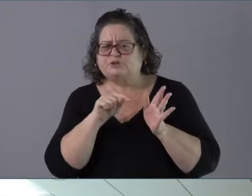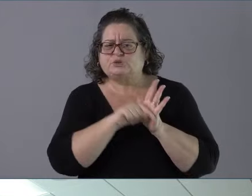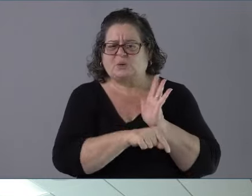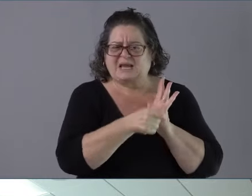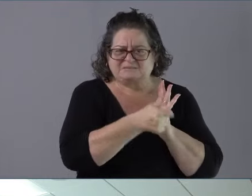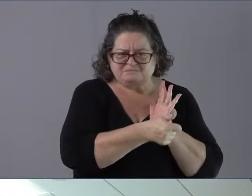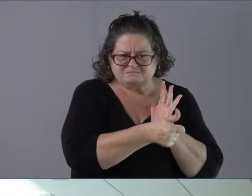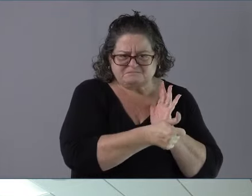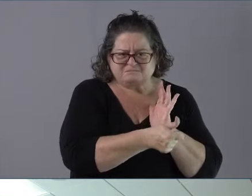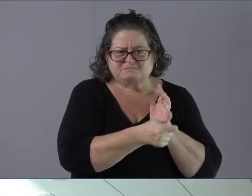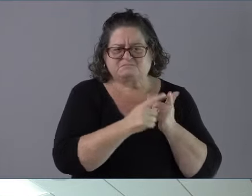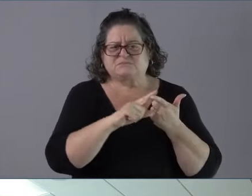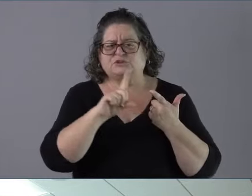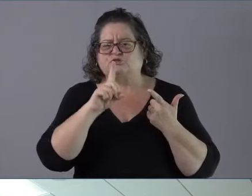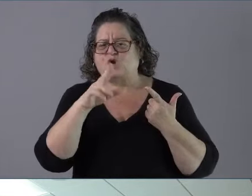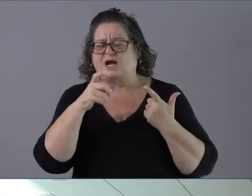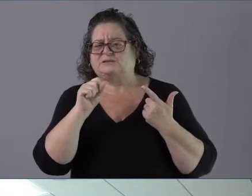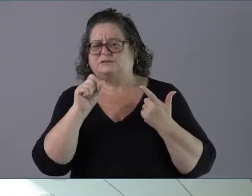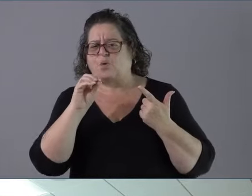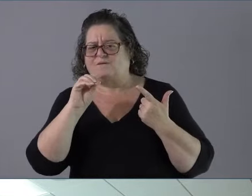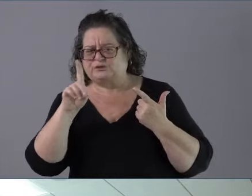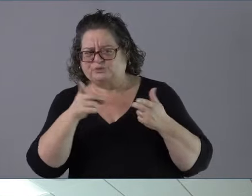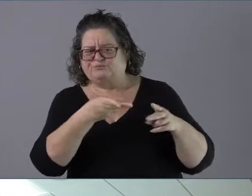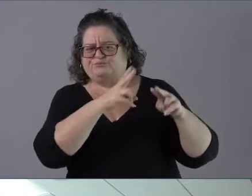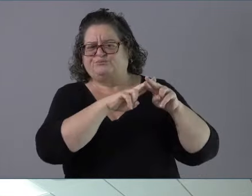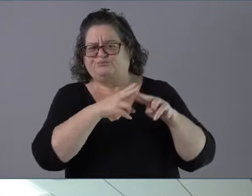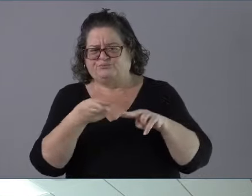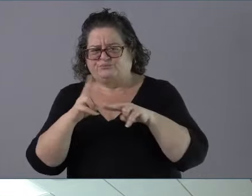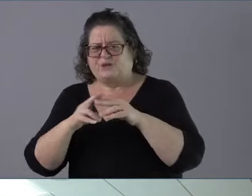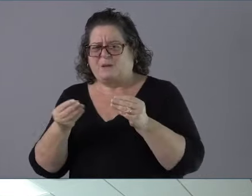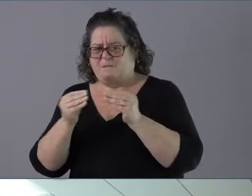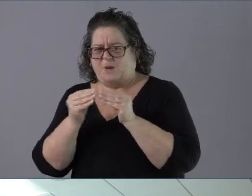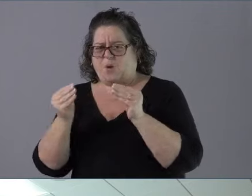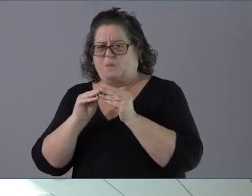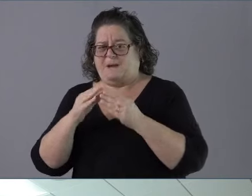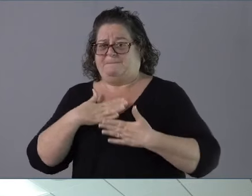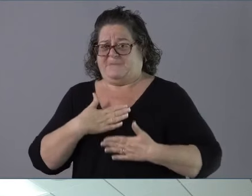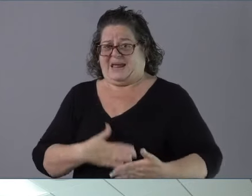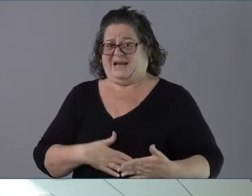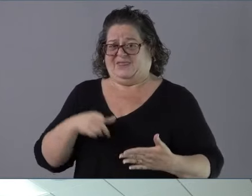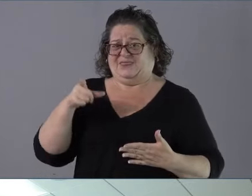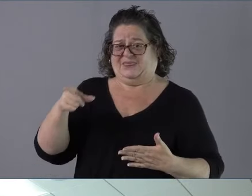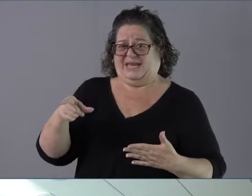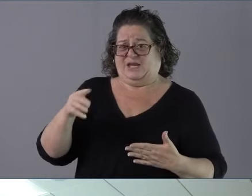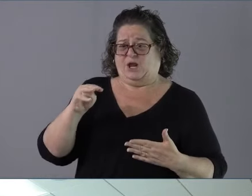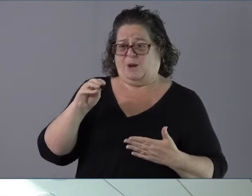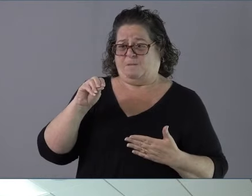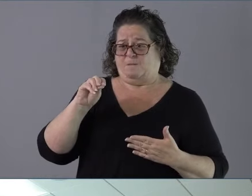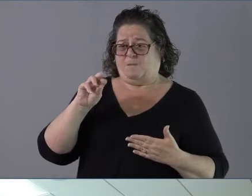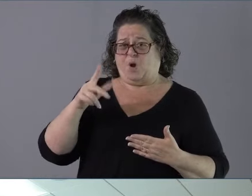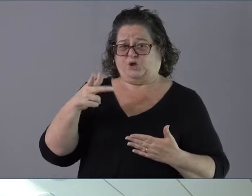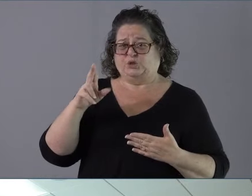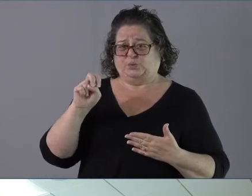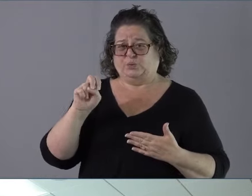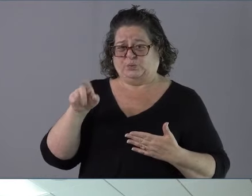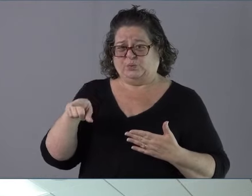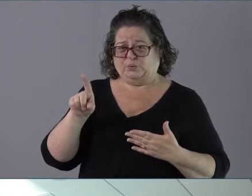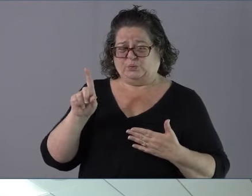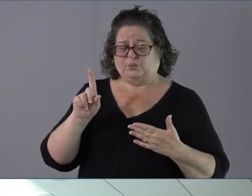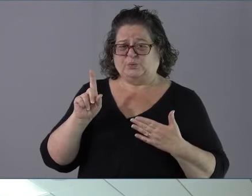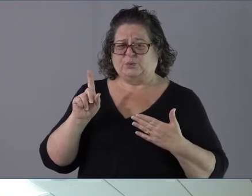also affecting the fact that we've got a lot more bodies in the morgue. Are you somehow linking COVID and